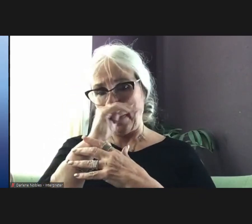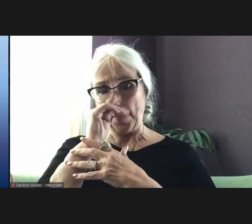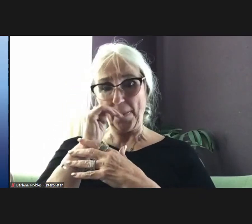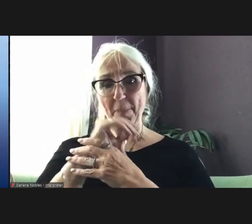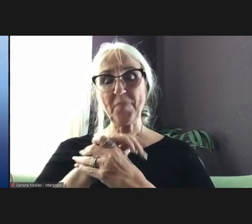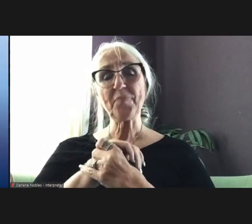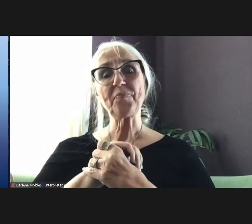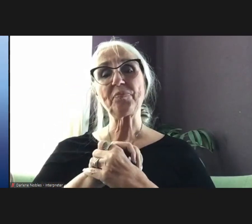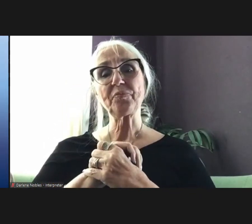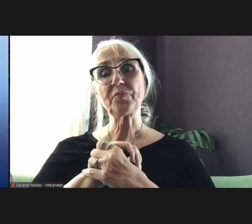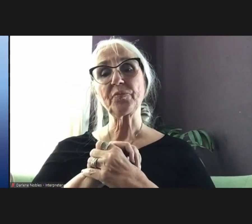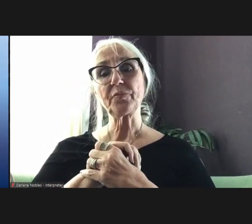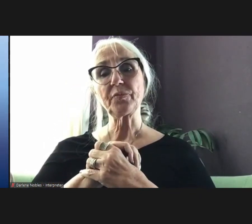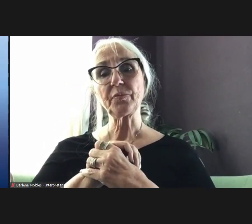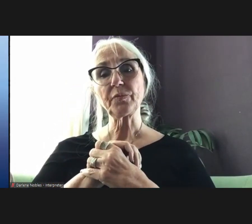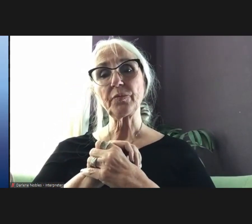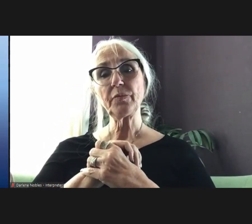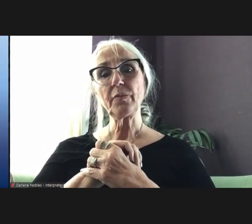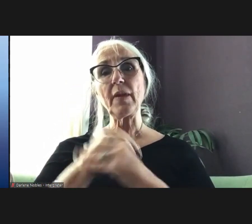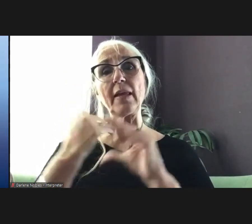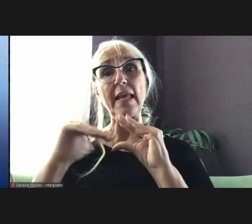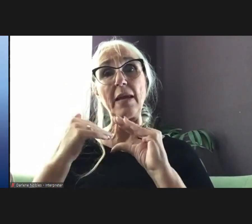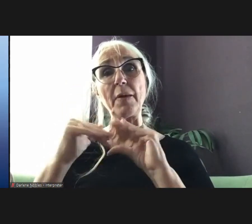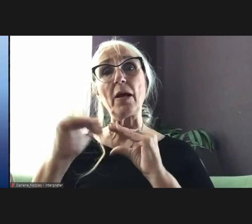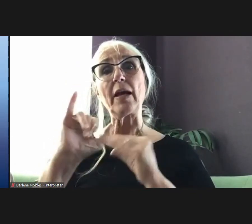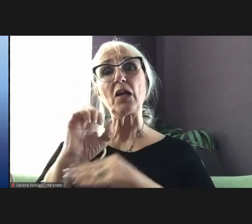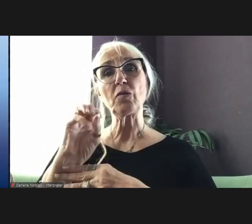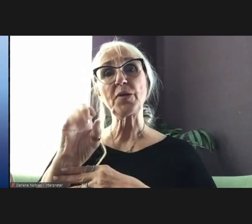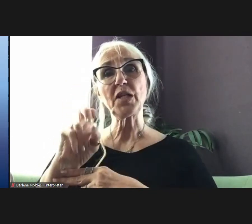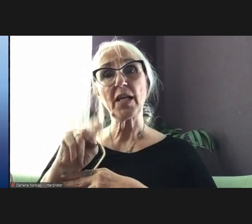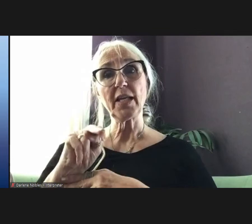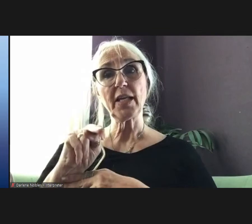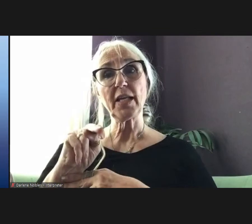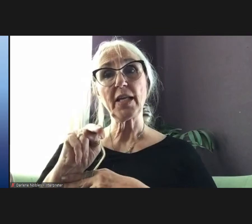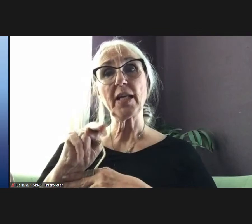what do you call that? Like the email protection. encryption. Yes, encryption